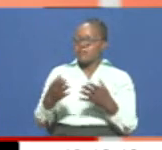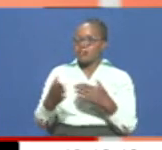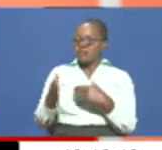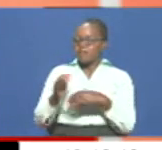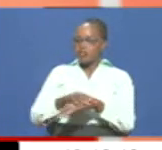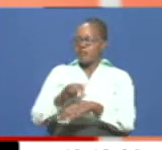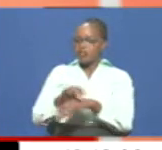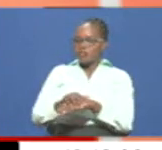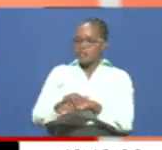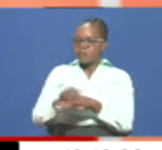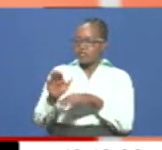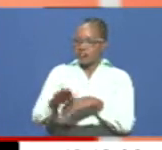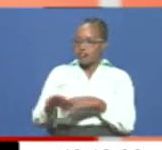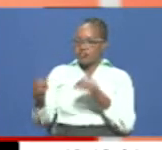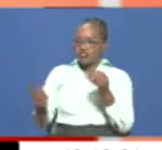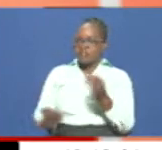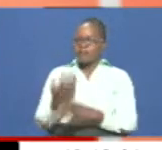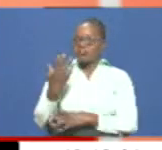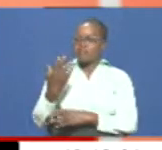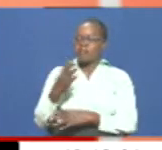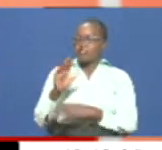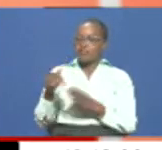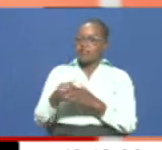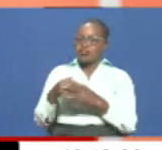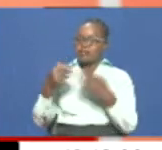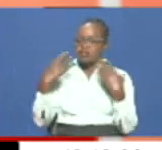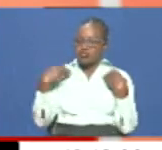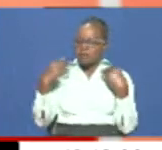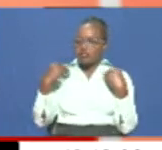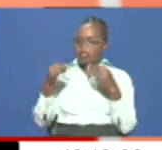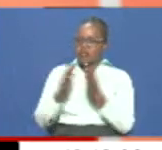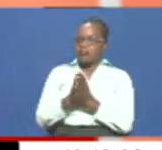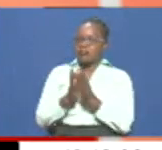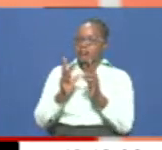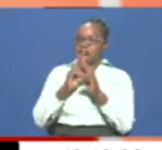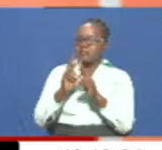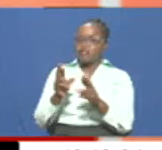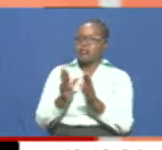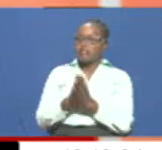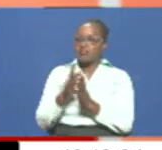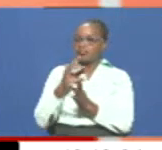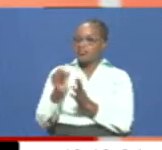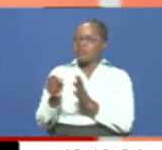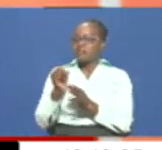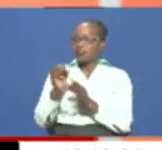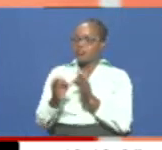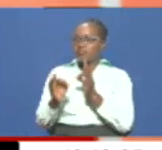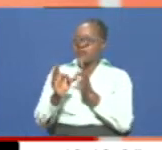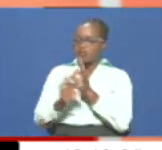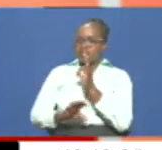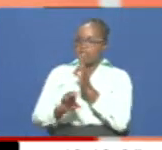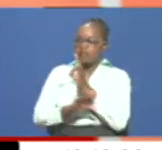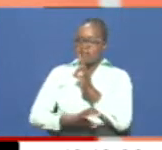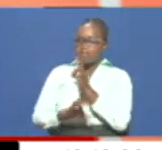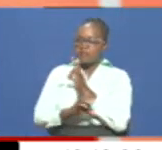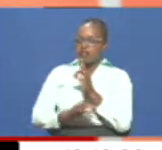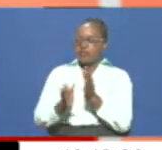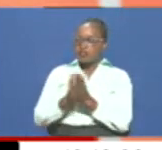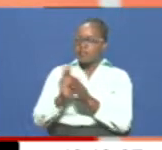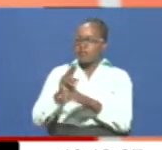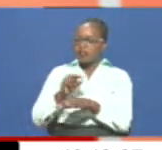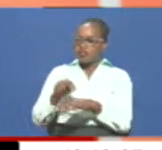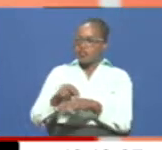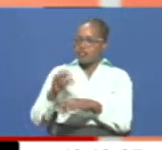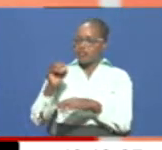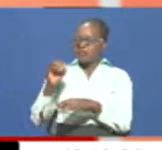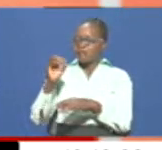us to launch practically all sports in terms of performance. So if as a country, led by the National Olympic Committee, we